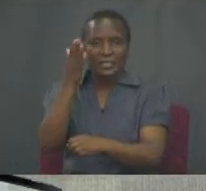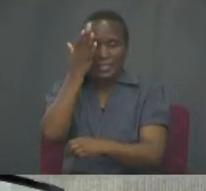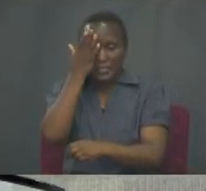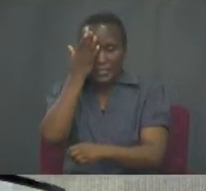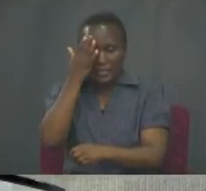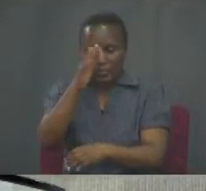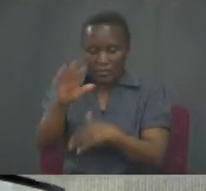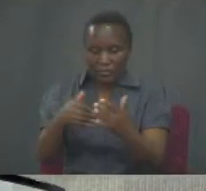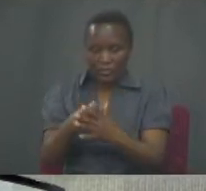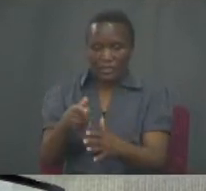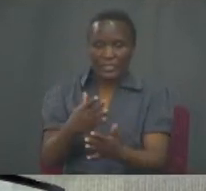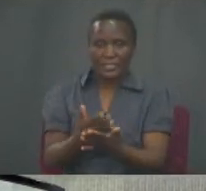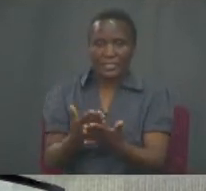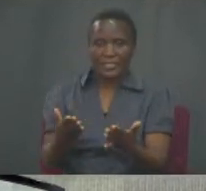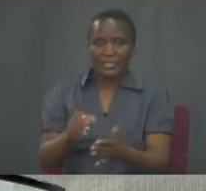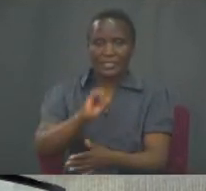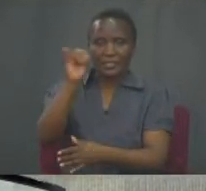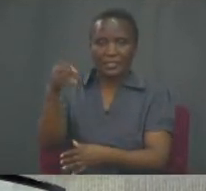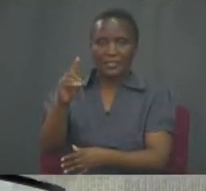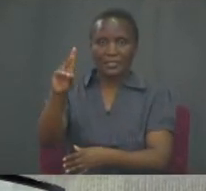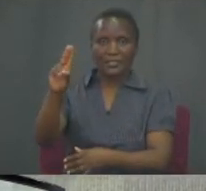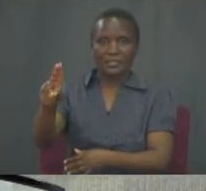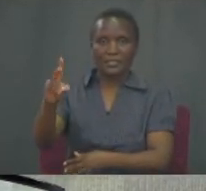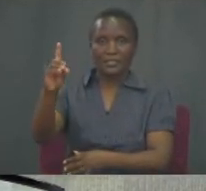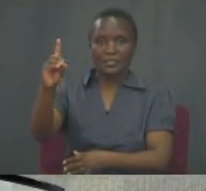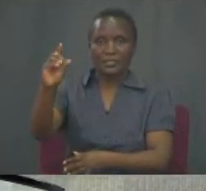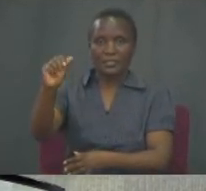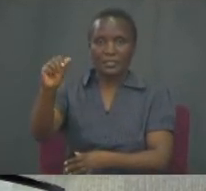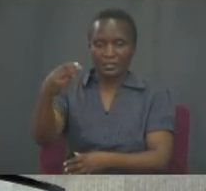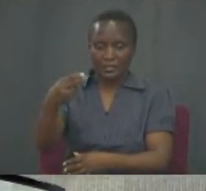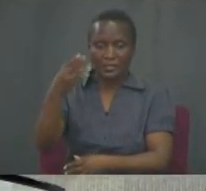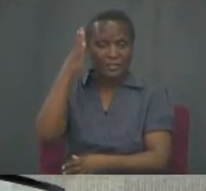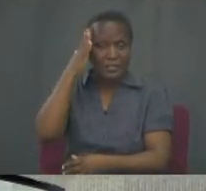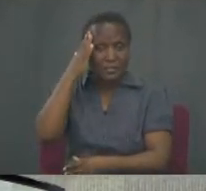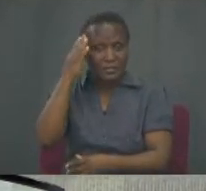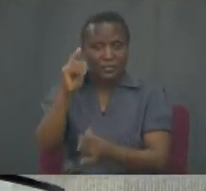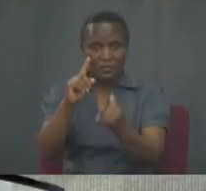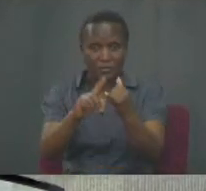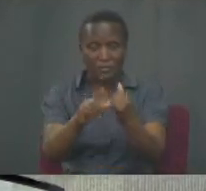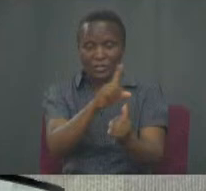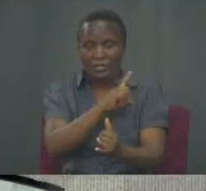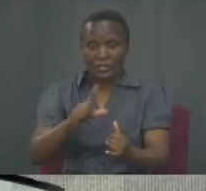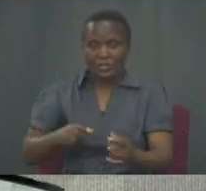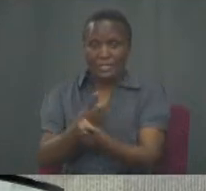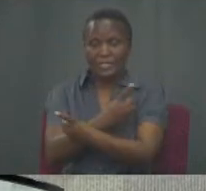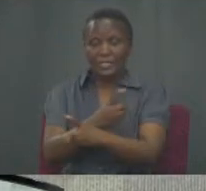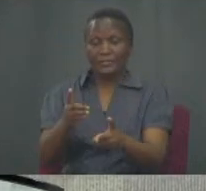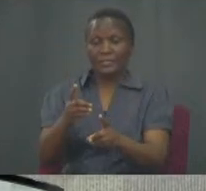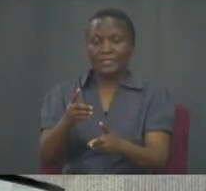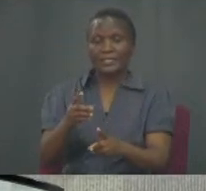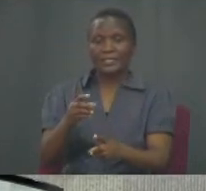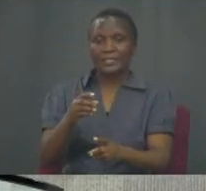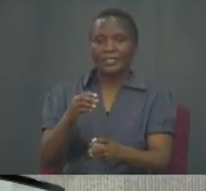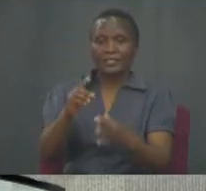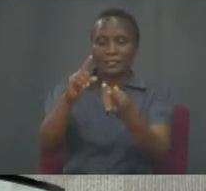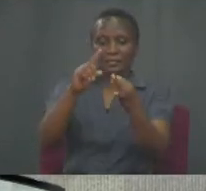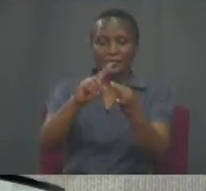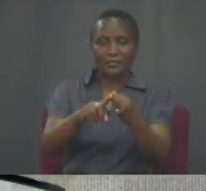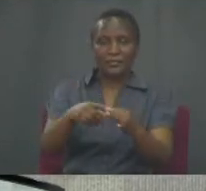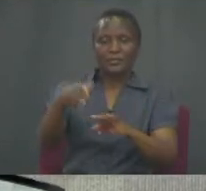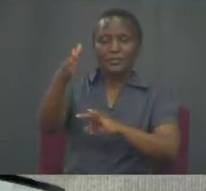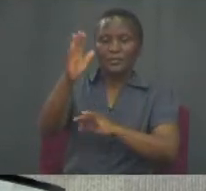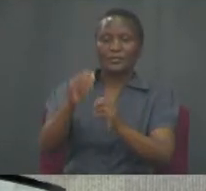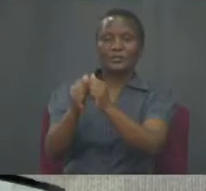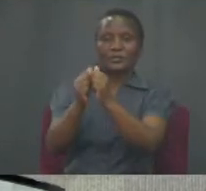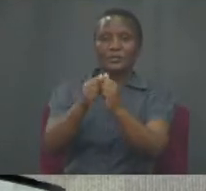knew. Number one, the Lord has delivered this. Number two, he is with us. And the third tangible evidence,